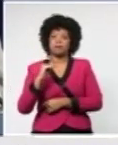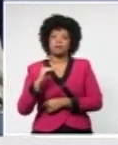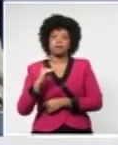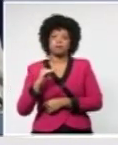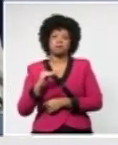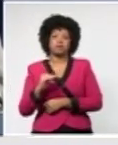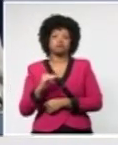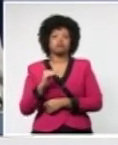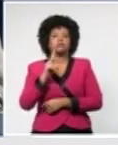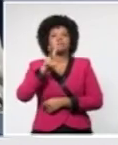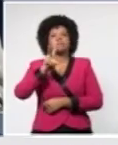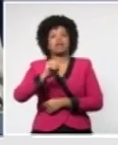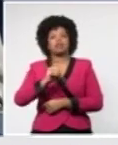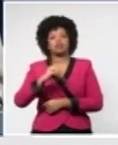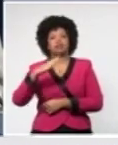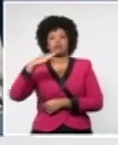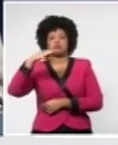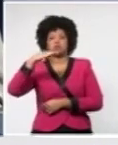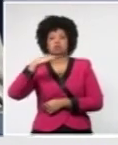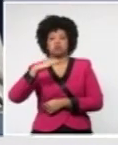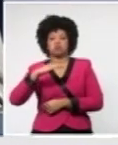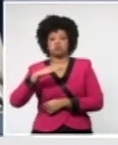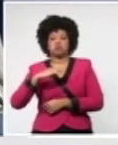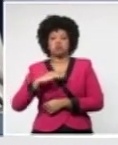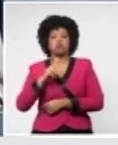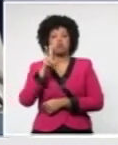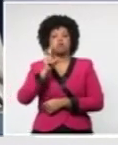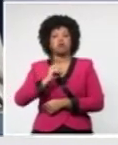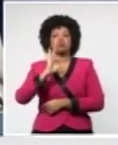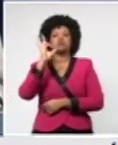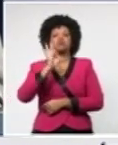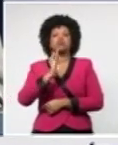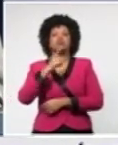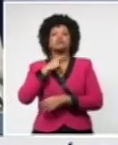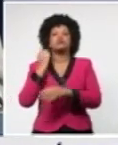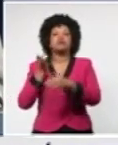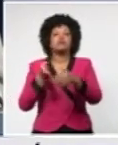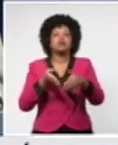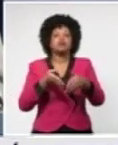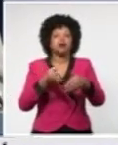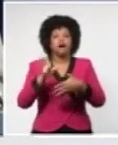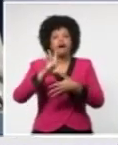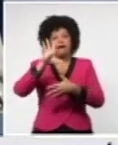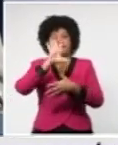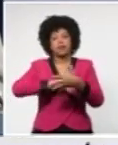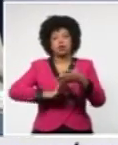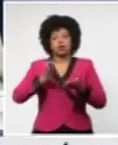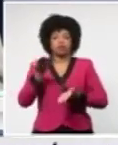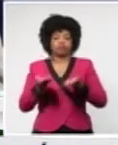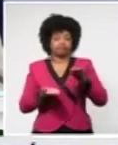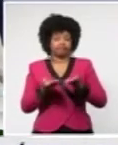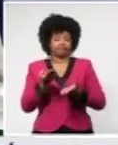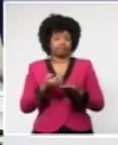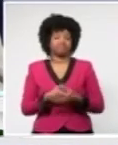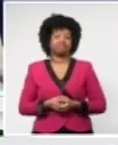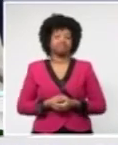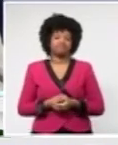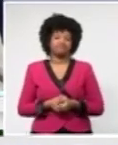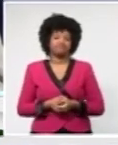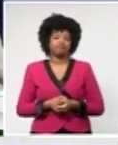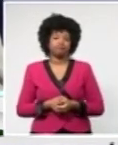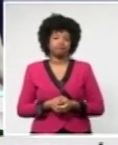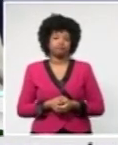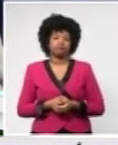indicator in terms of lethality, Cuba now occupies the 101st place in the world's list of